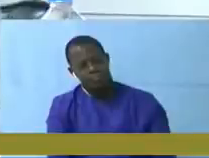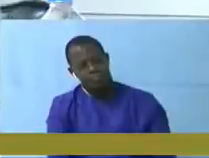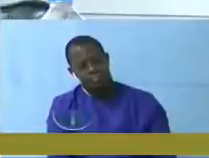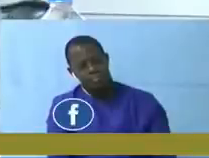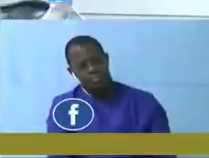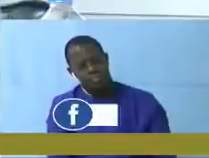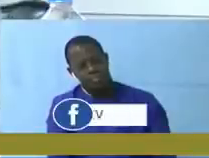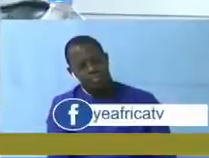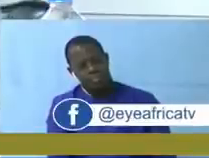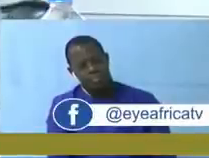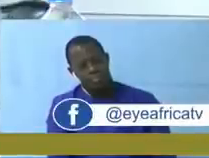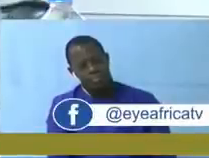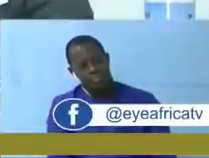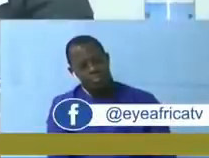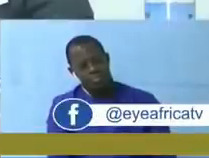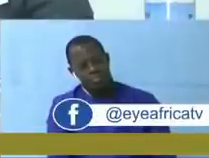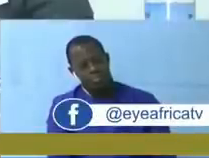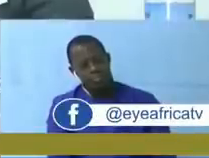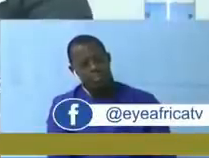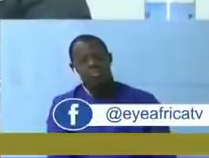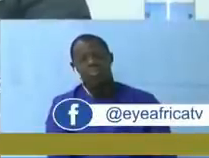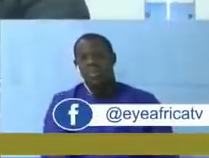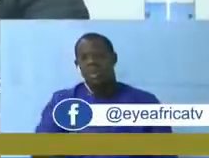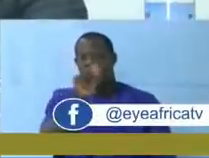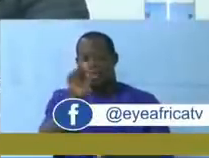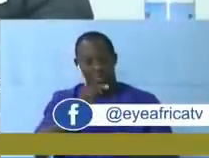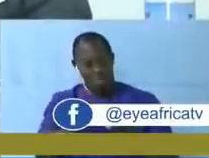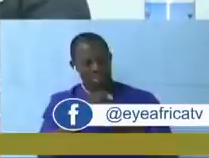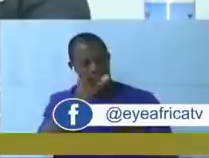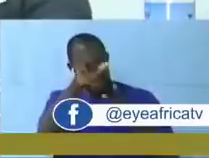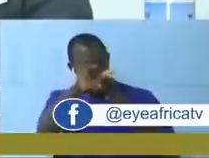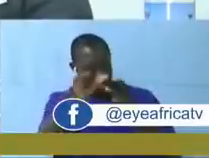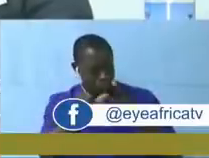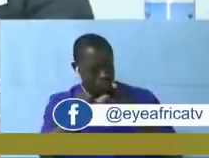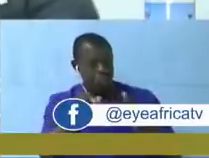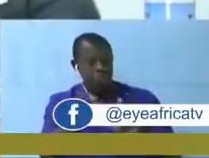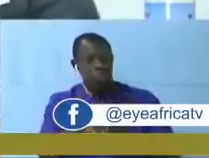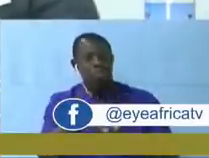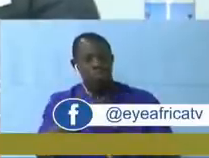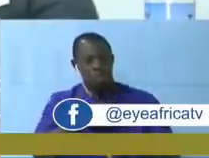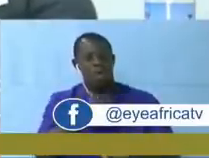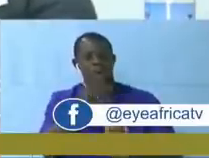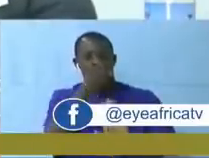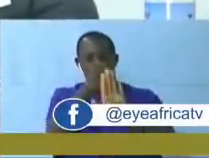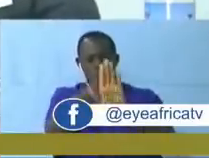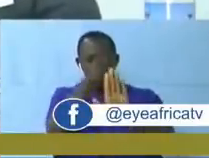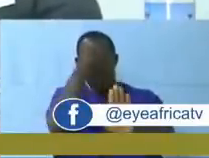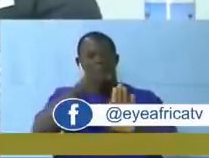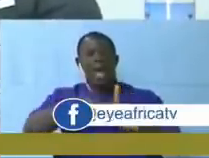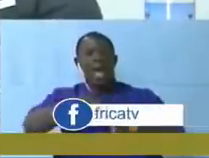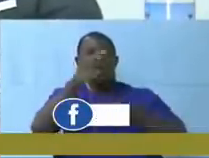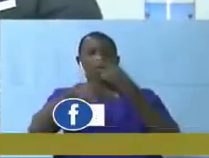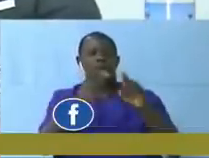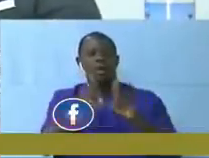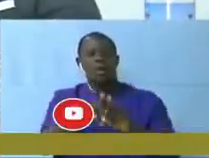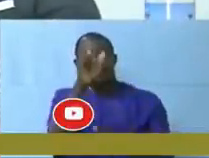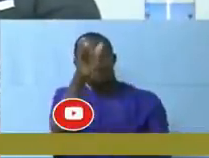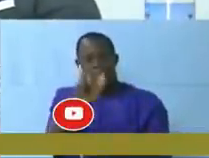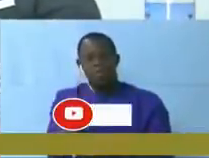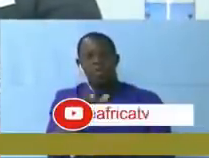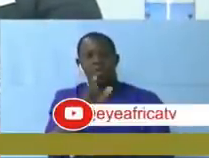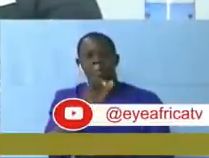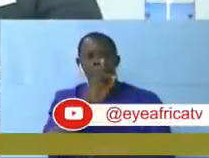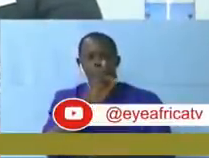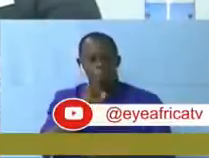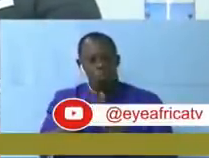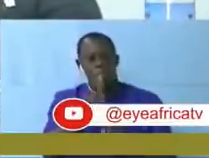député yi. And this provision was originally intended to prevent carpet crossing, especially at a